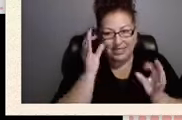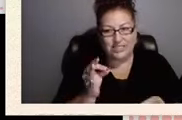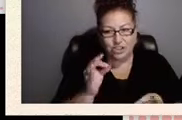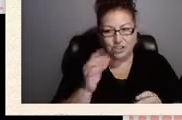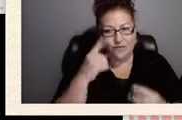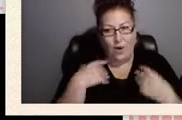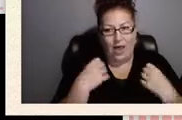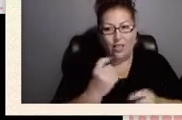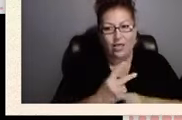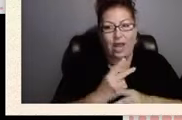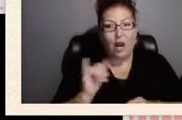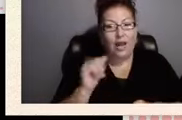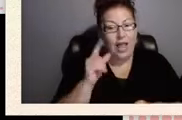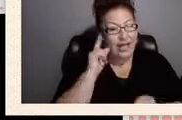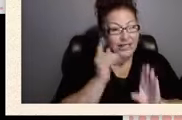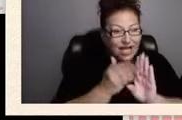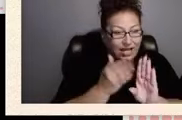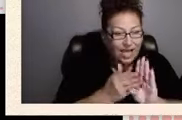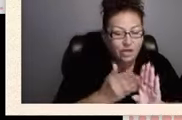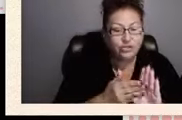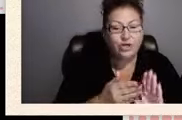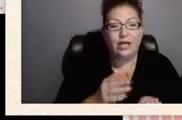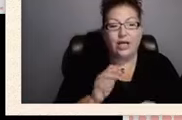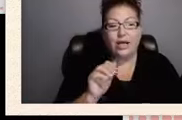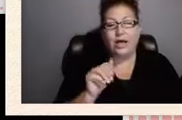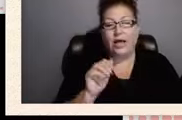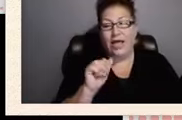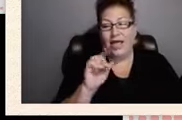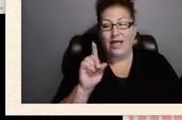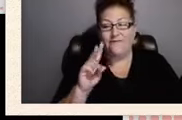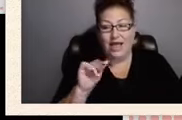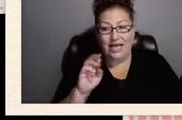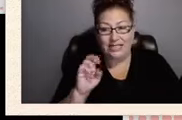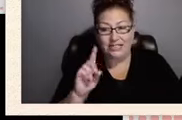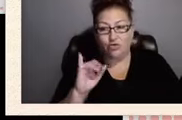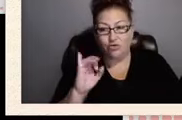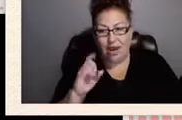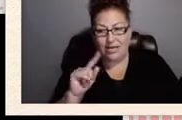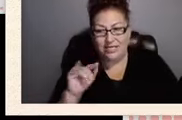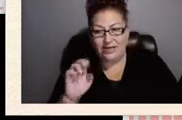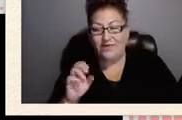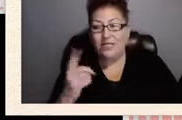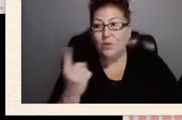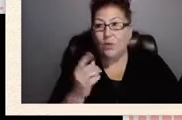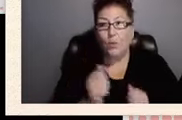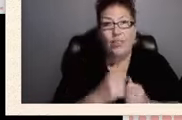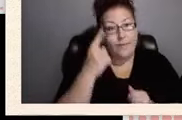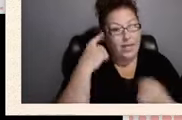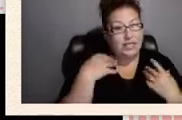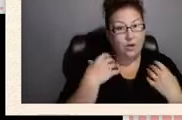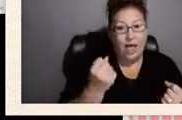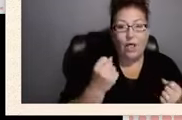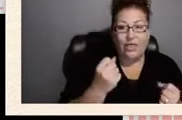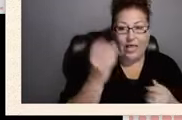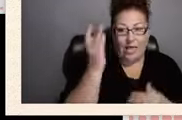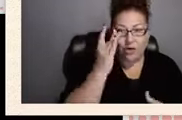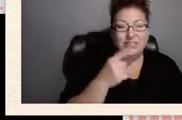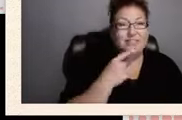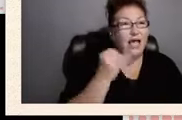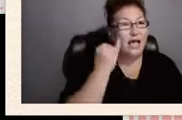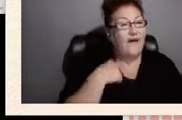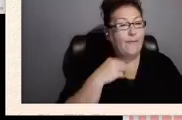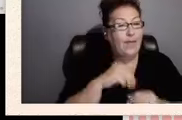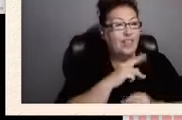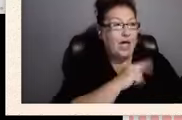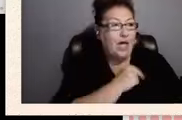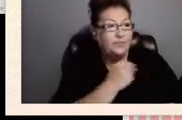advance directive would allow someone with a mental illness to say, if I'm ever in the hospital and I'm having psychosis